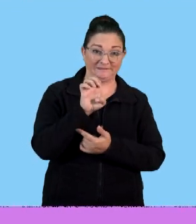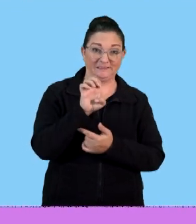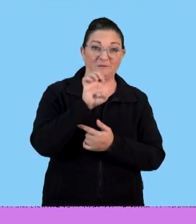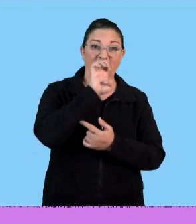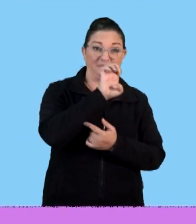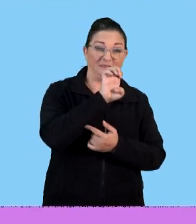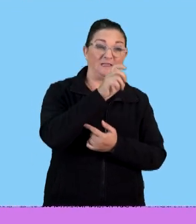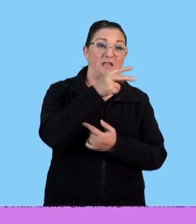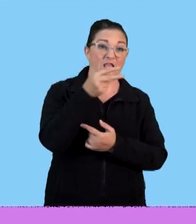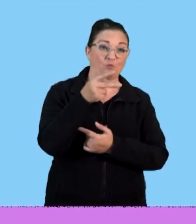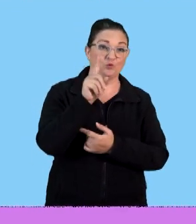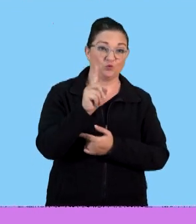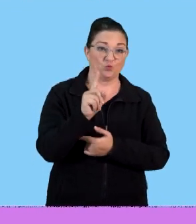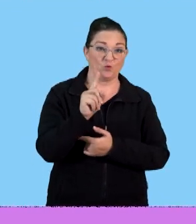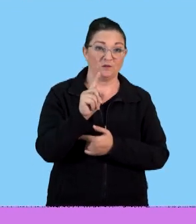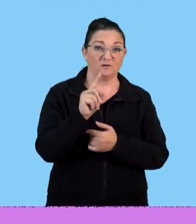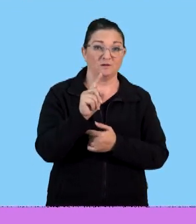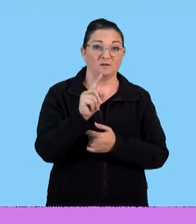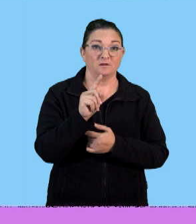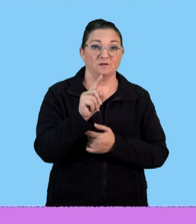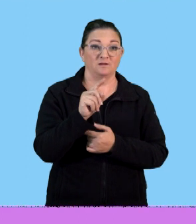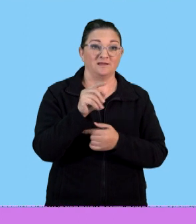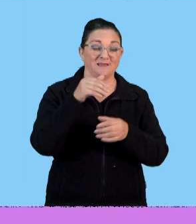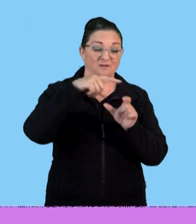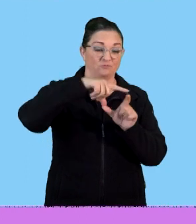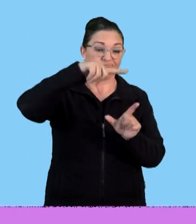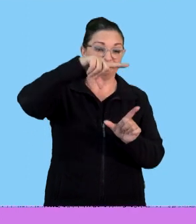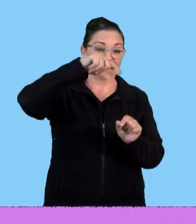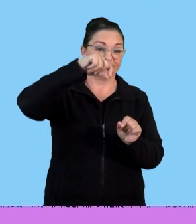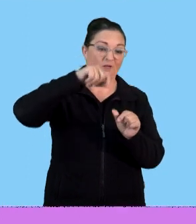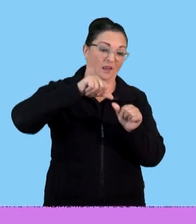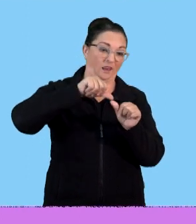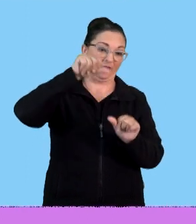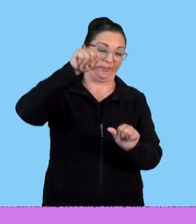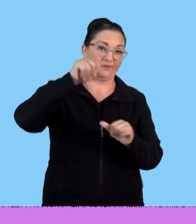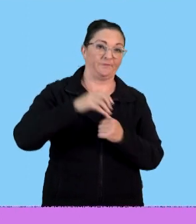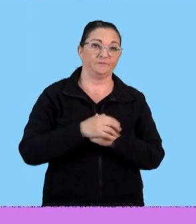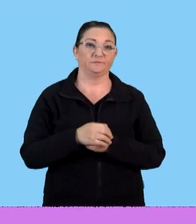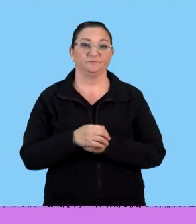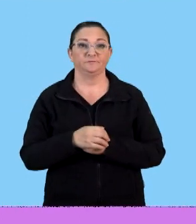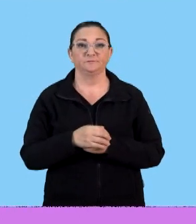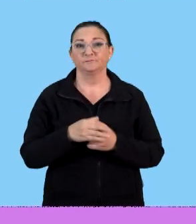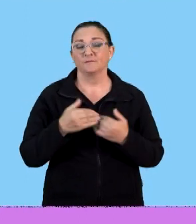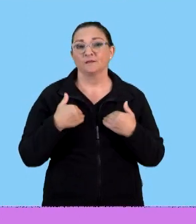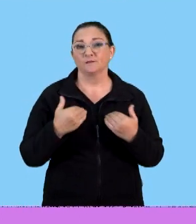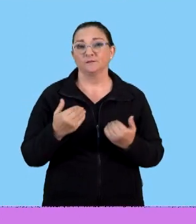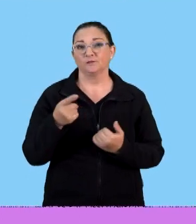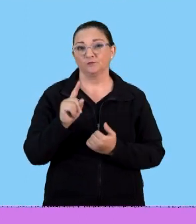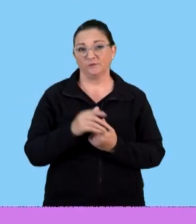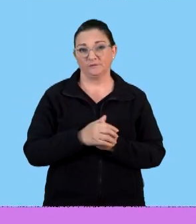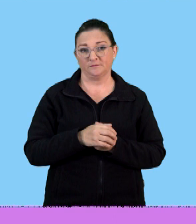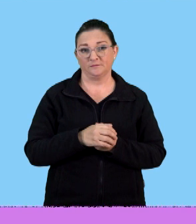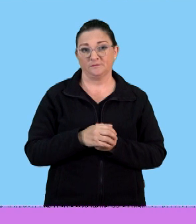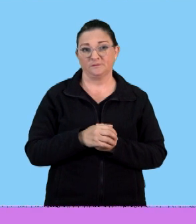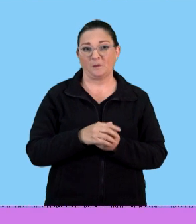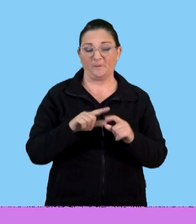E. What is E? It's the length of the rectangular glass panel inserts. Okay, so my starting point will